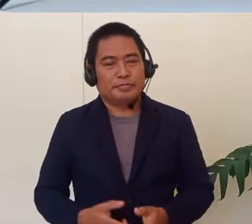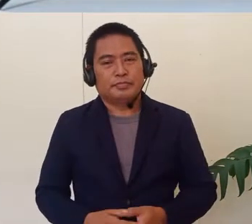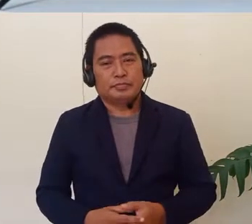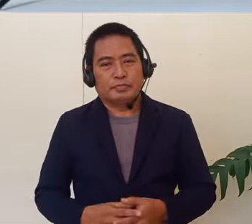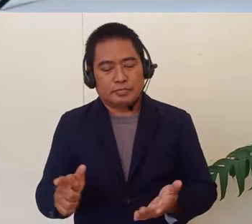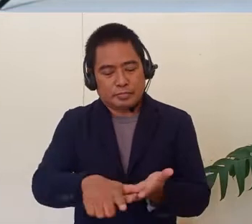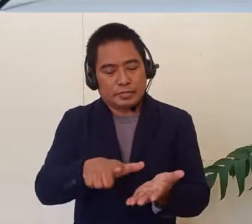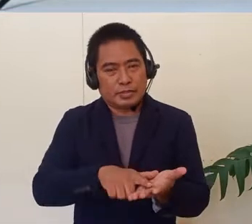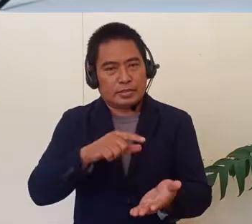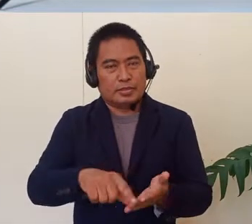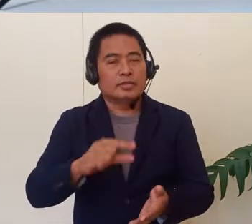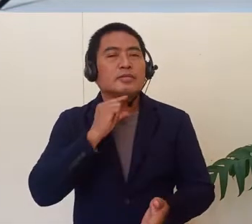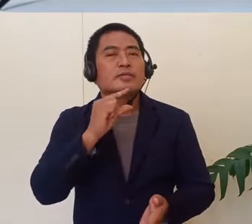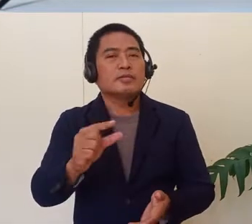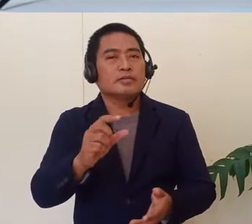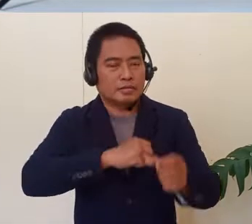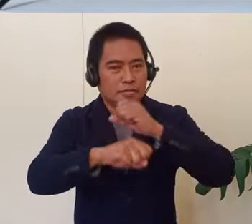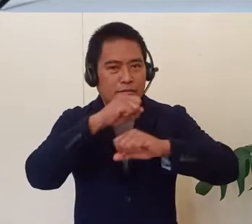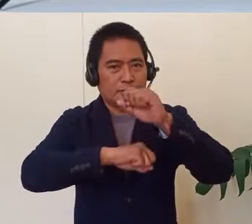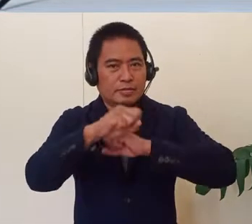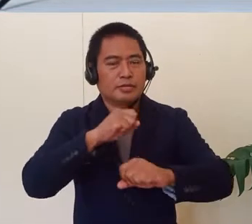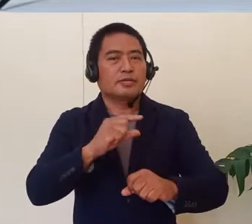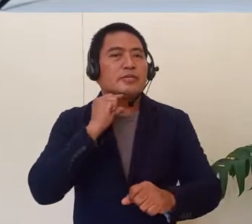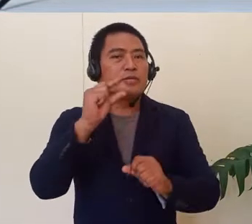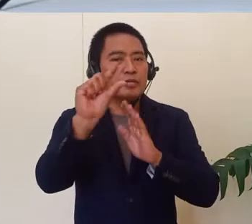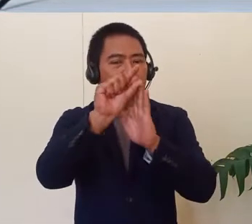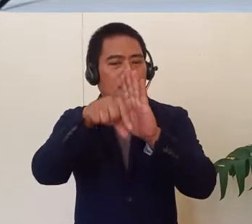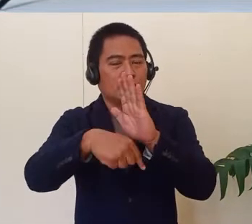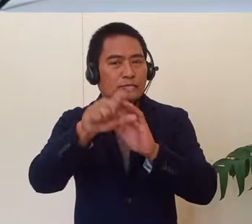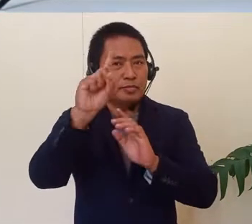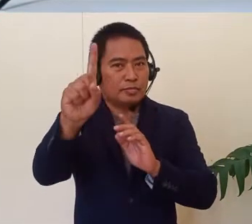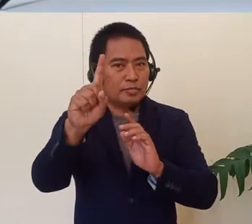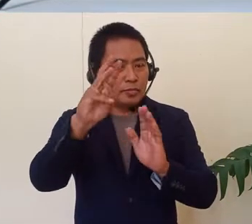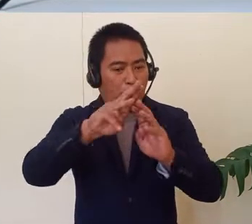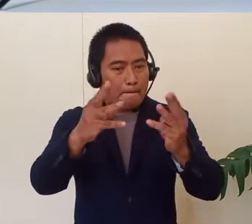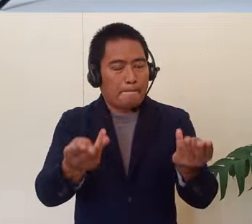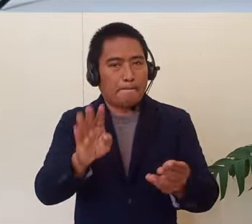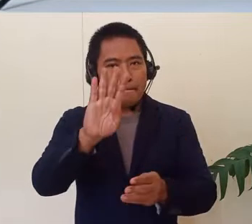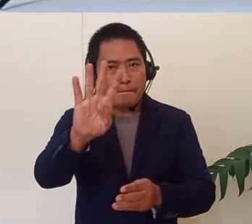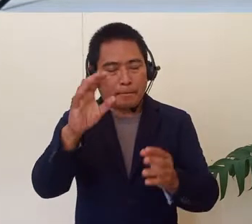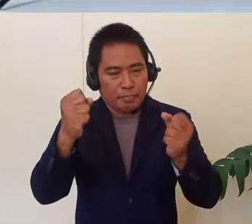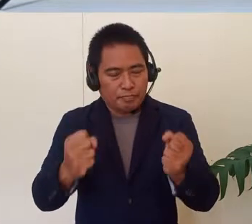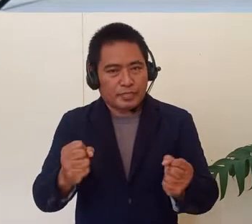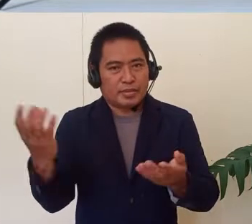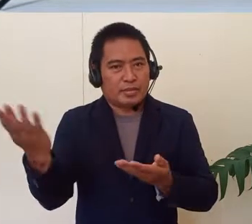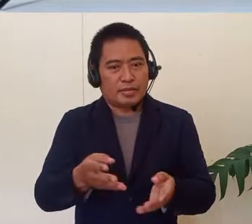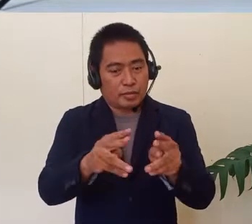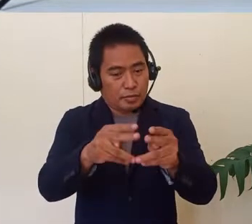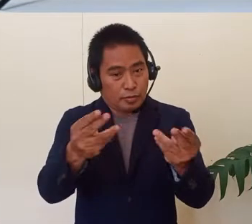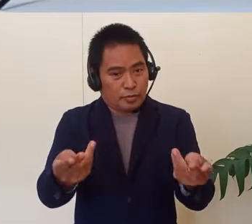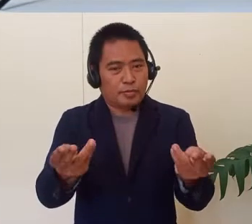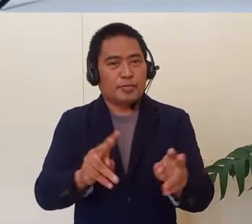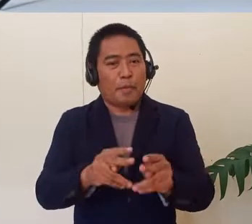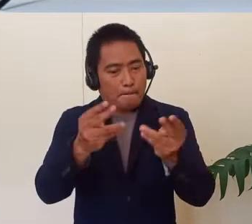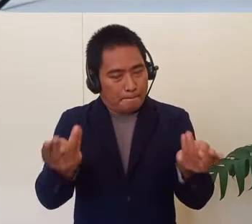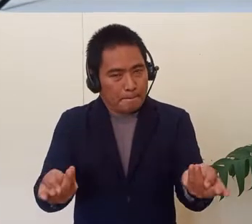Module 4. So, get your notebooks, your modules, and your writing pens, and be comfortably